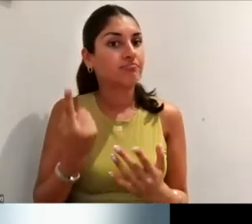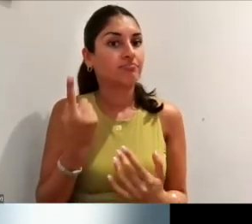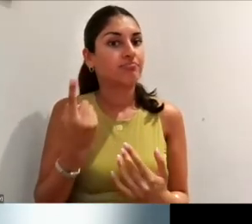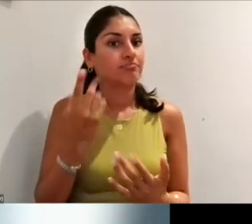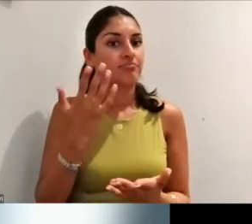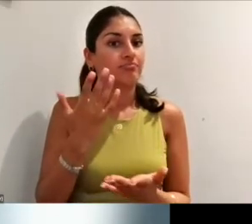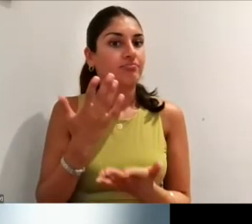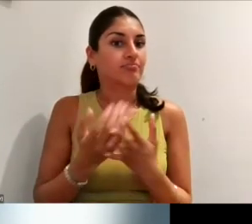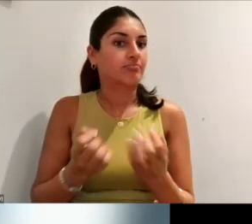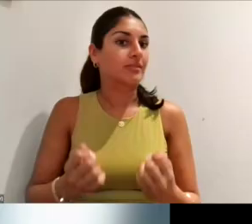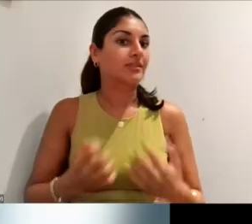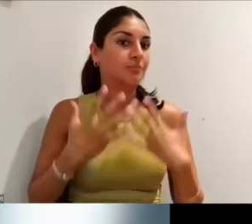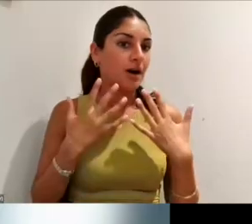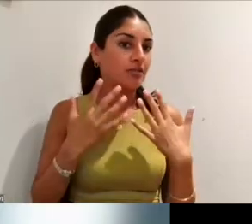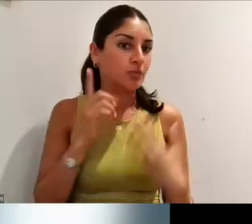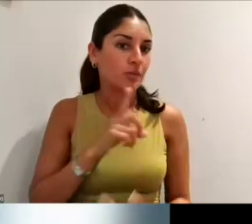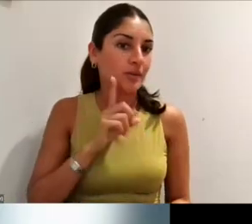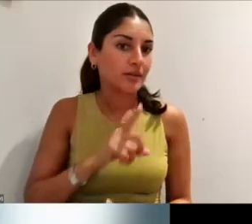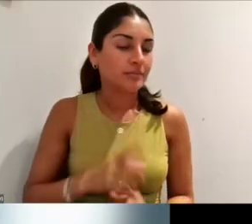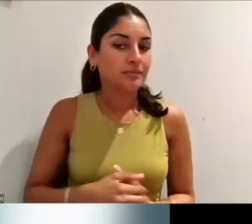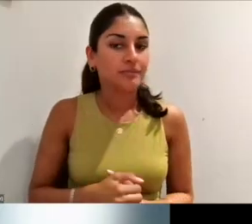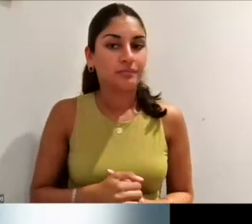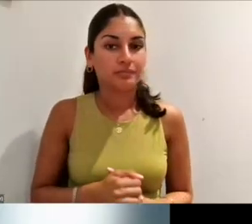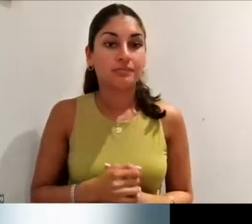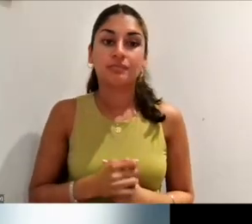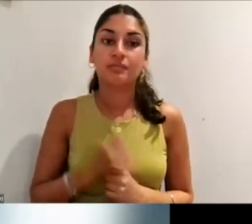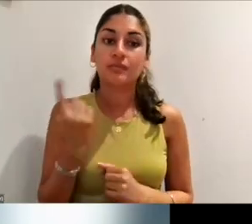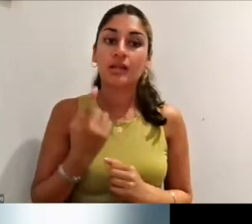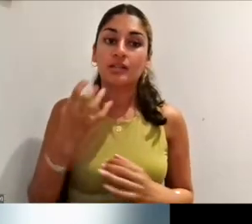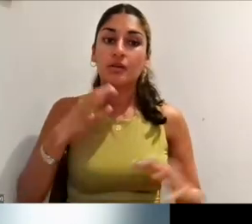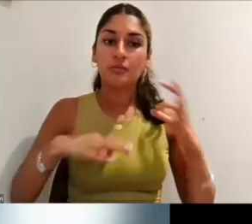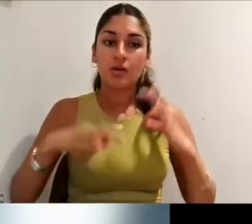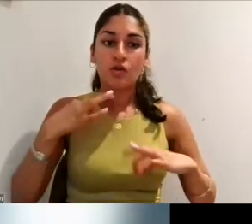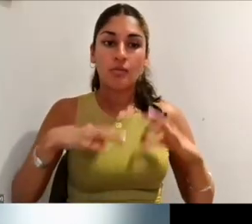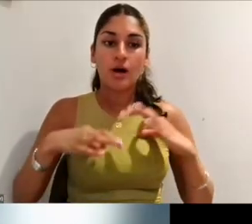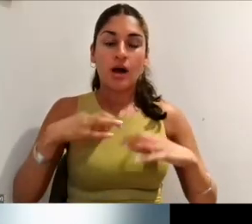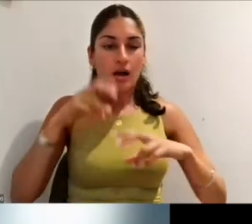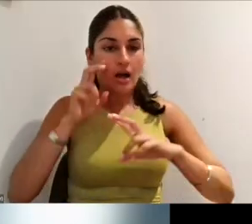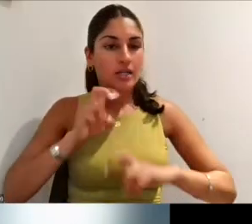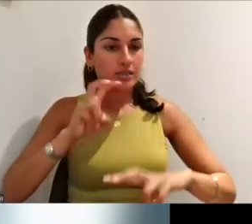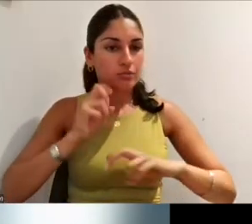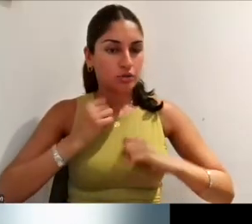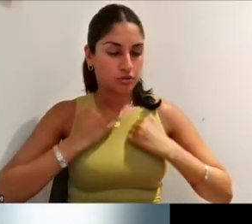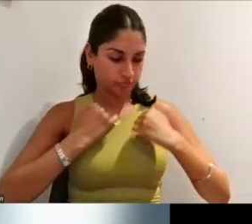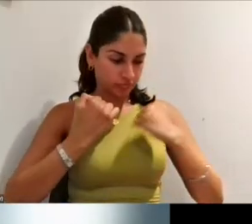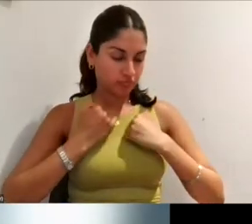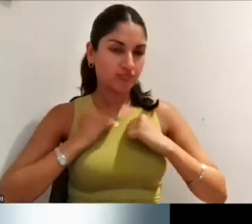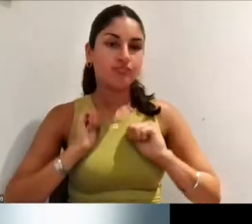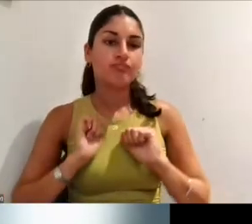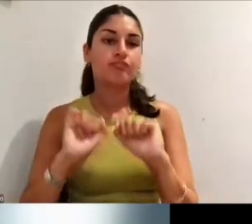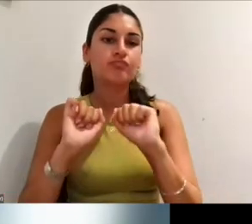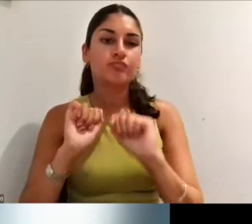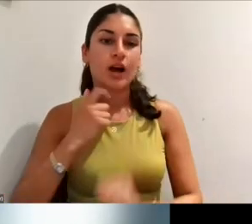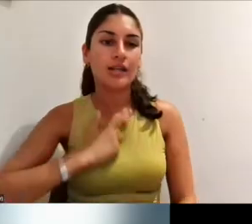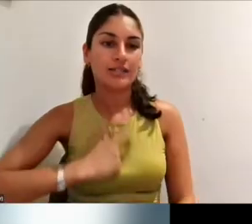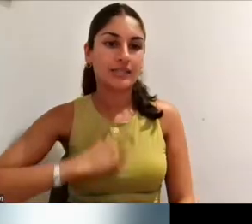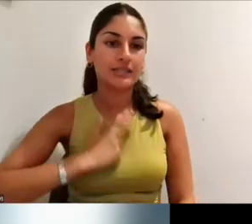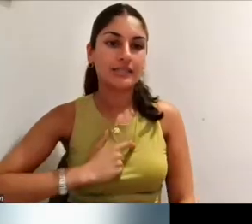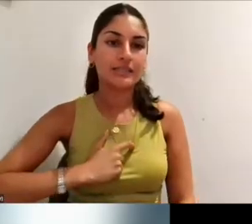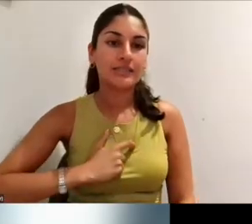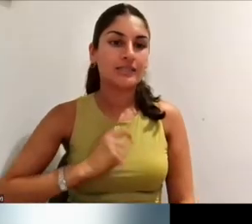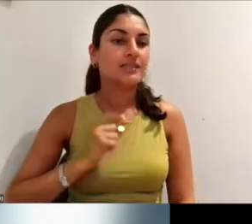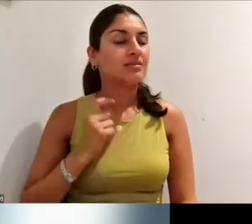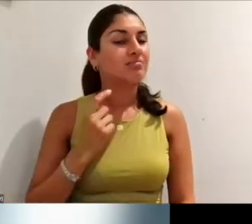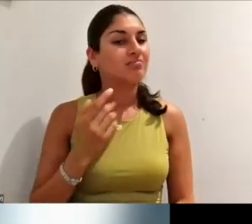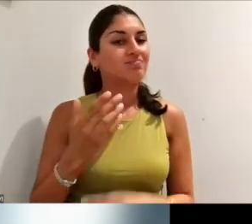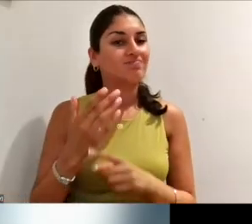individual. And she's a performer who explores really deeply about identity, who originally felt that she